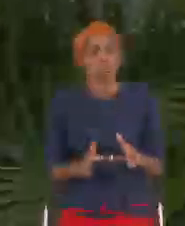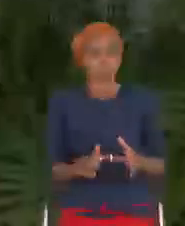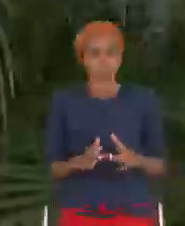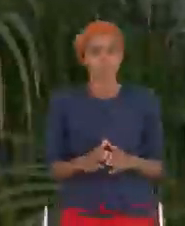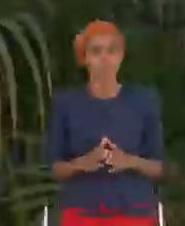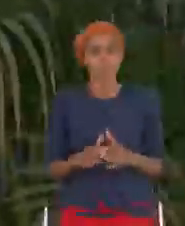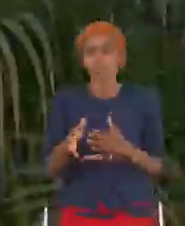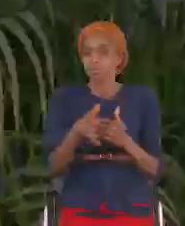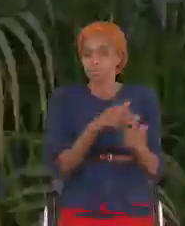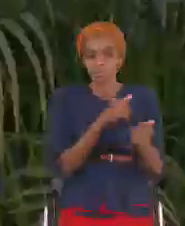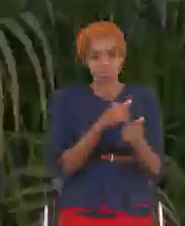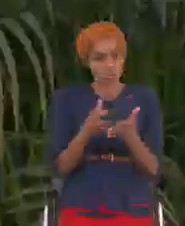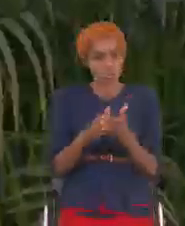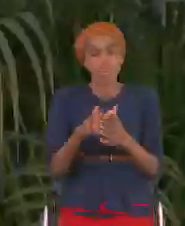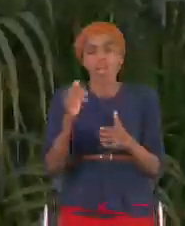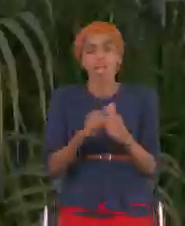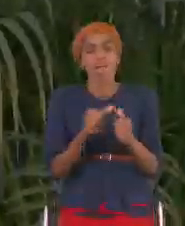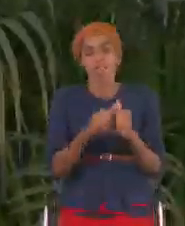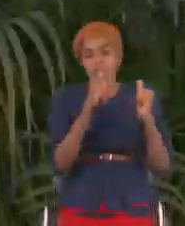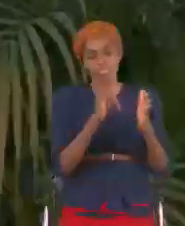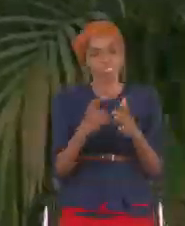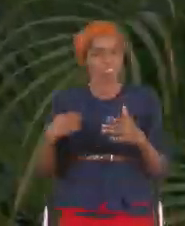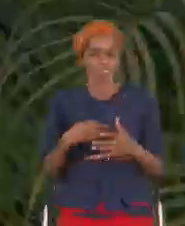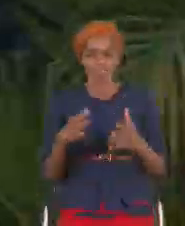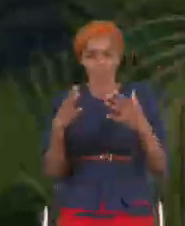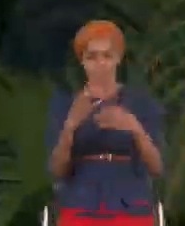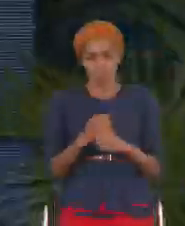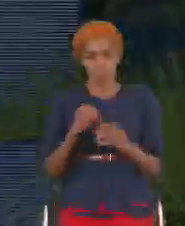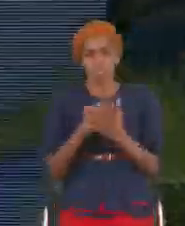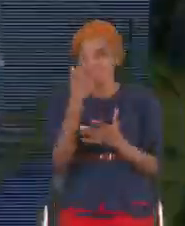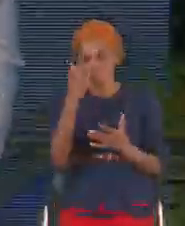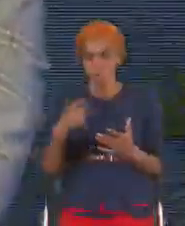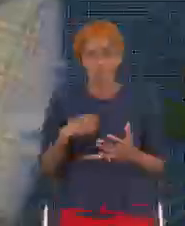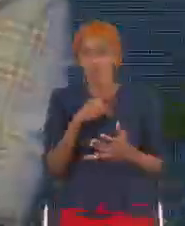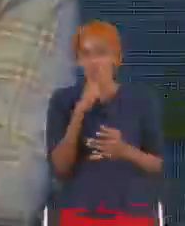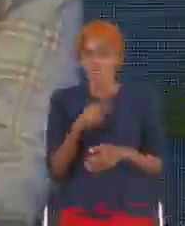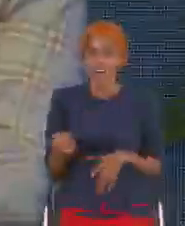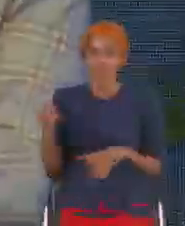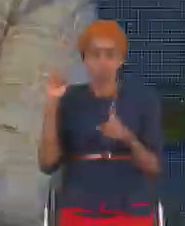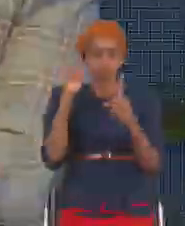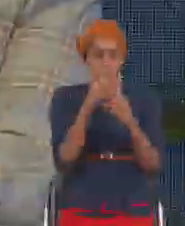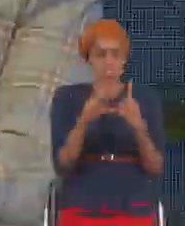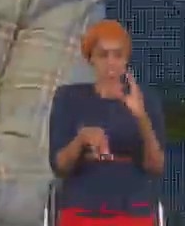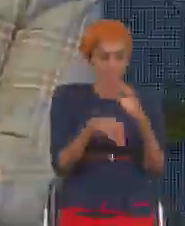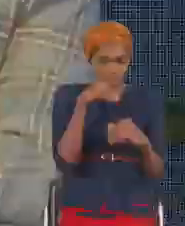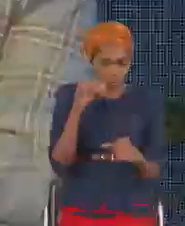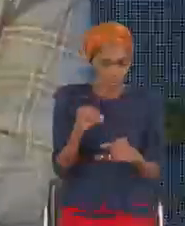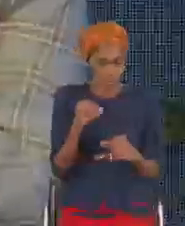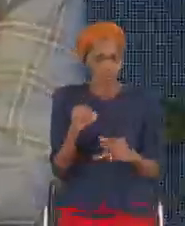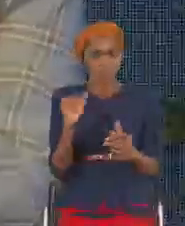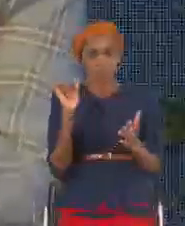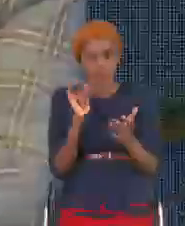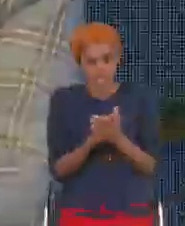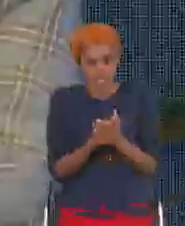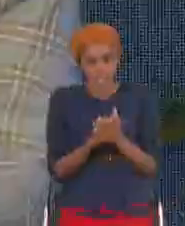every blessing that we have got. That's why we're pointing out the culprit, and